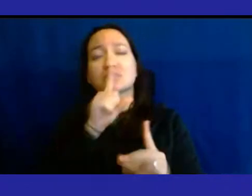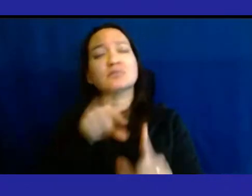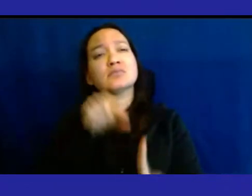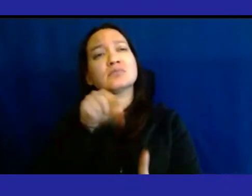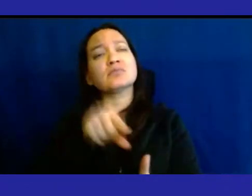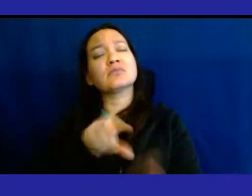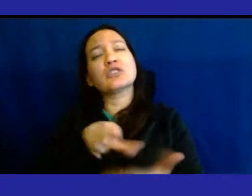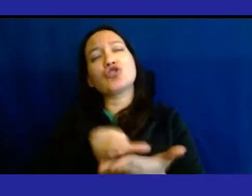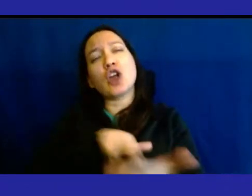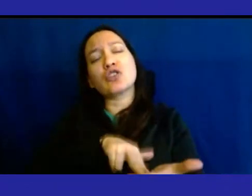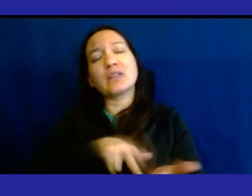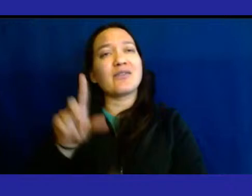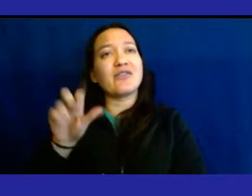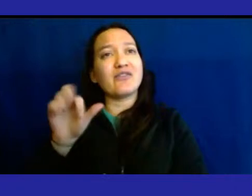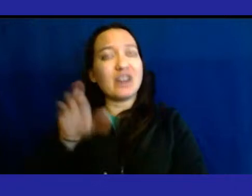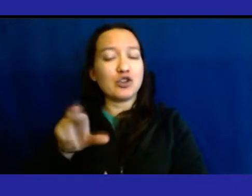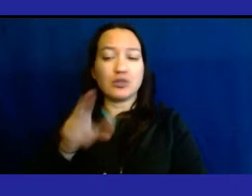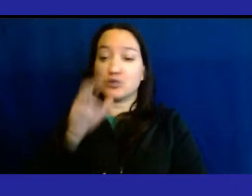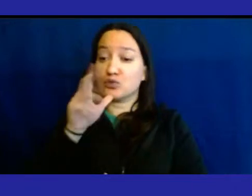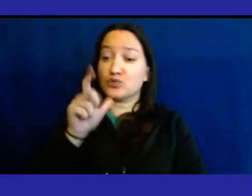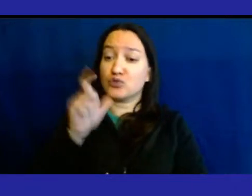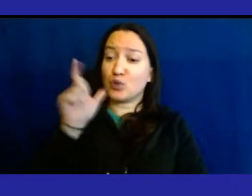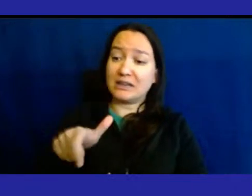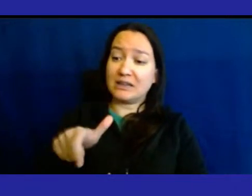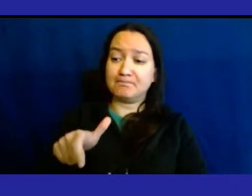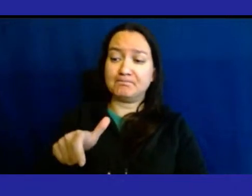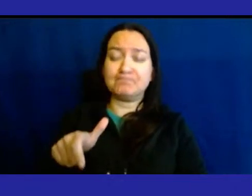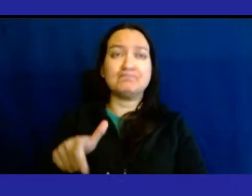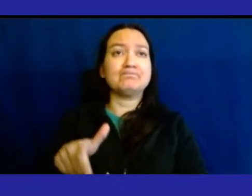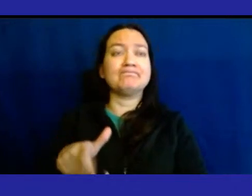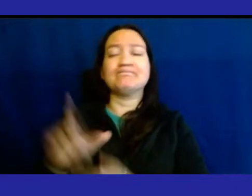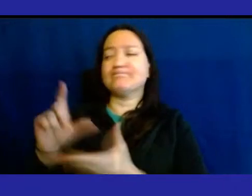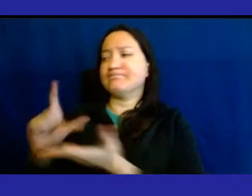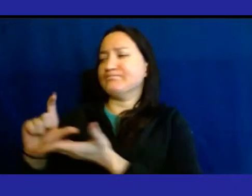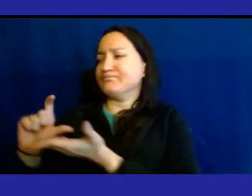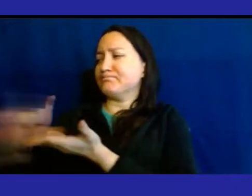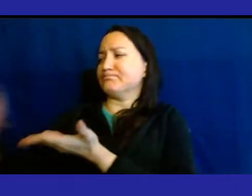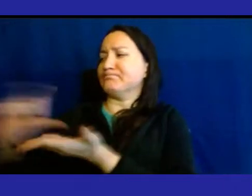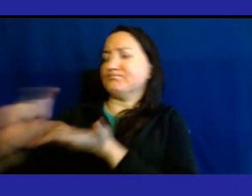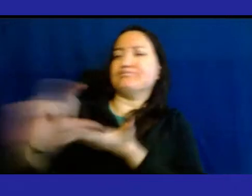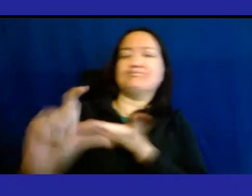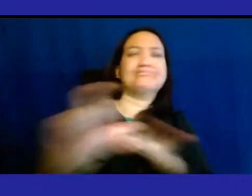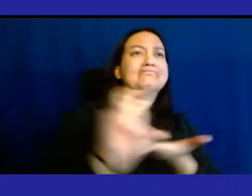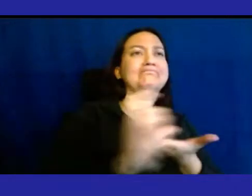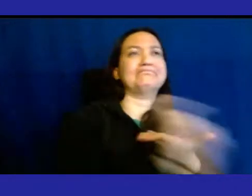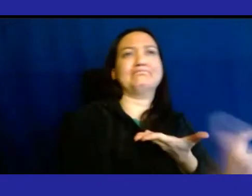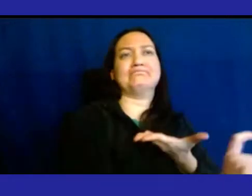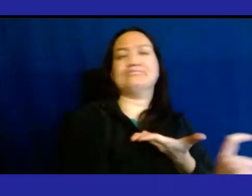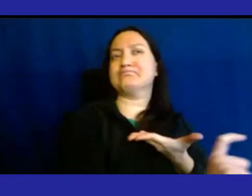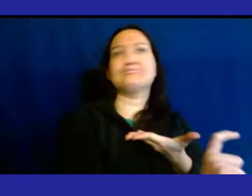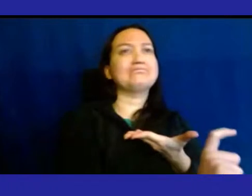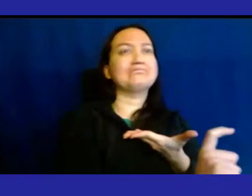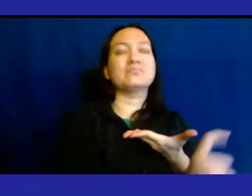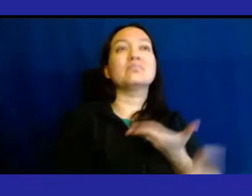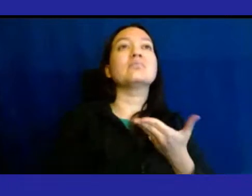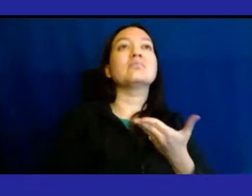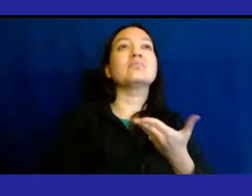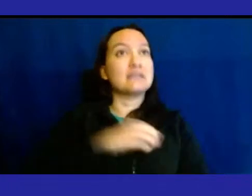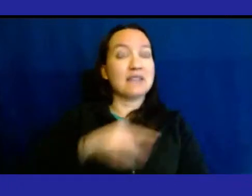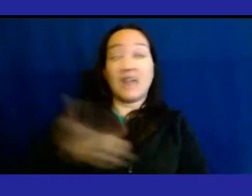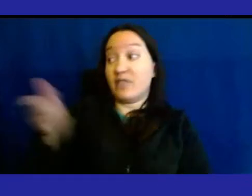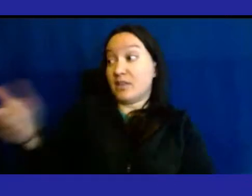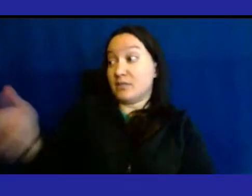contracts to vendors instead of having decentralized purchasing where front-end staff or end users are